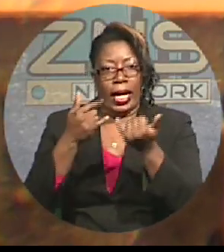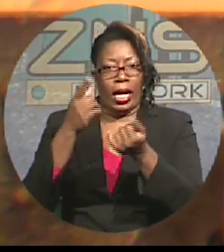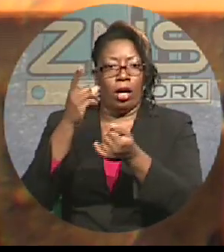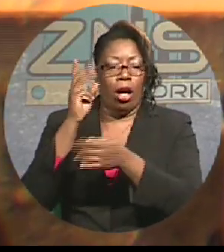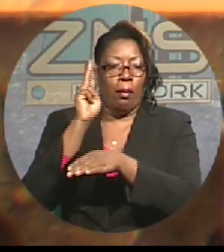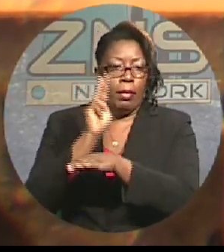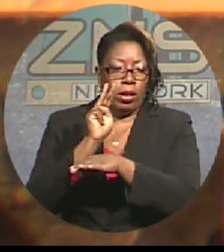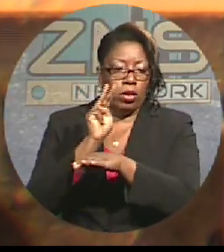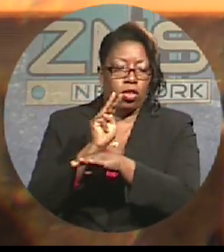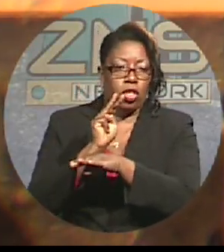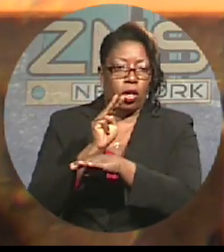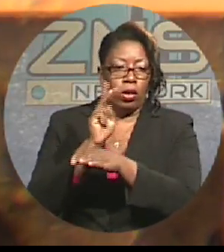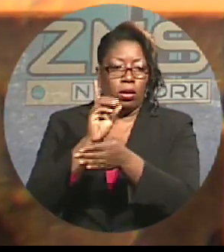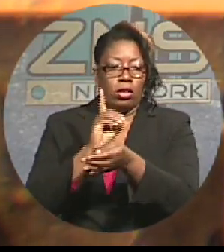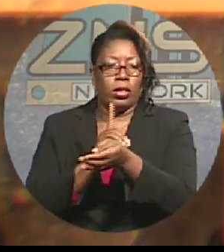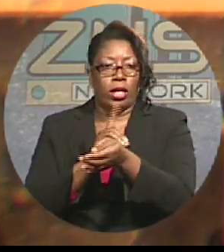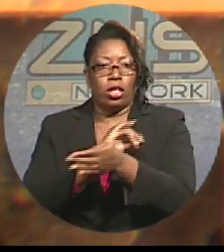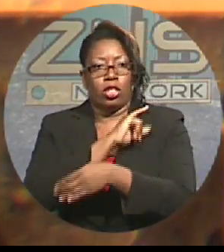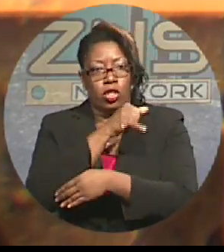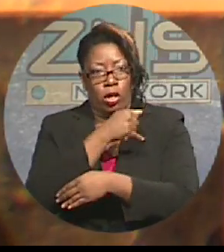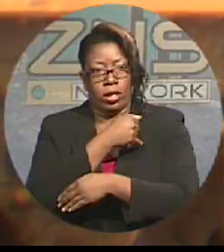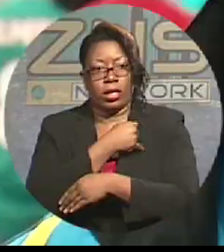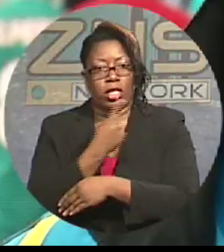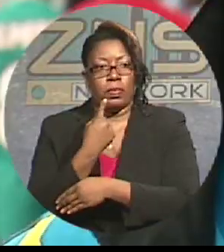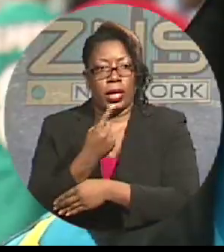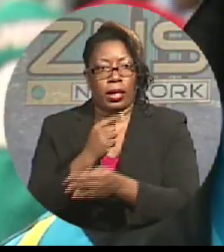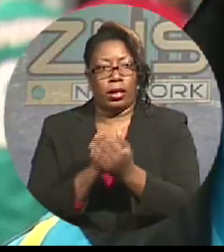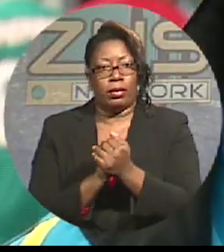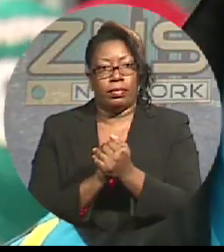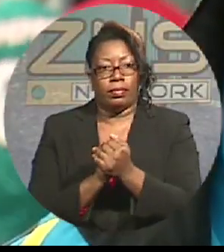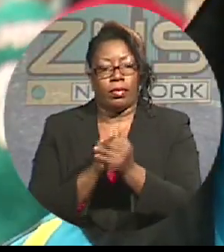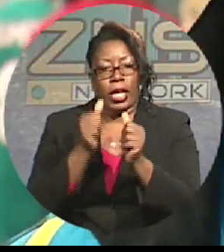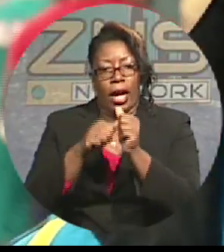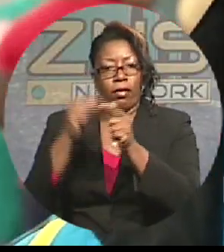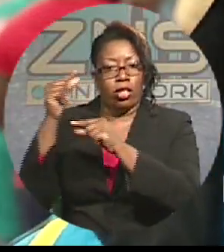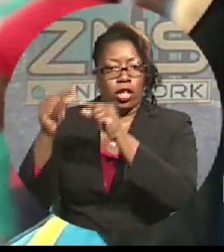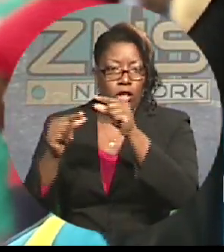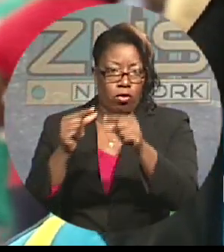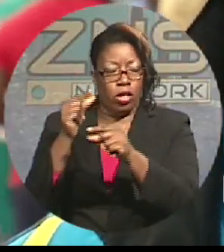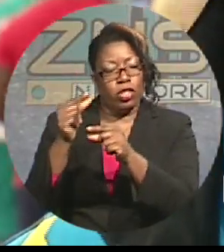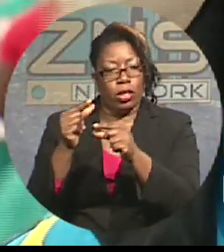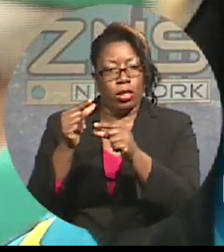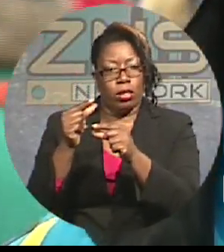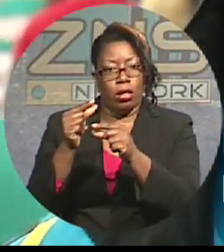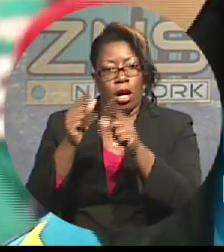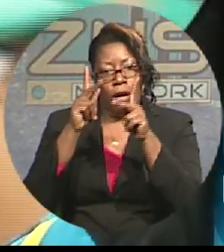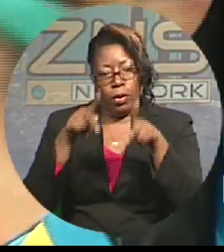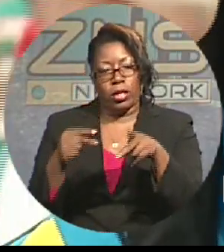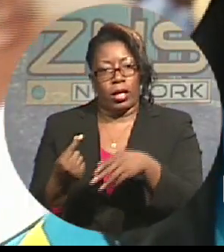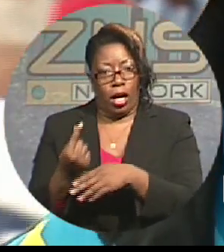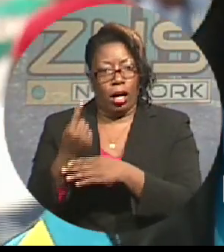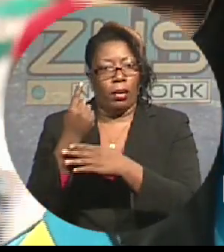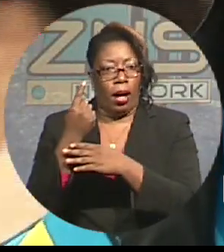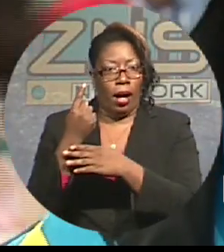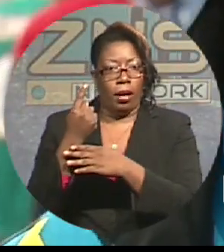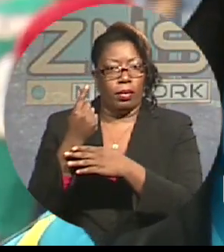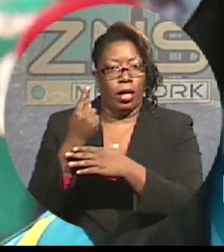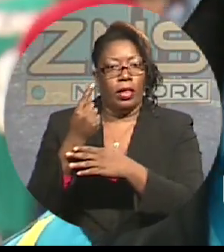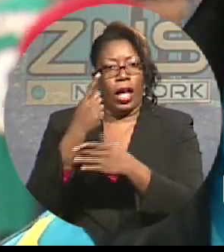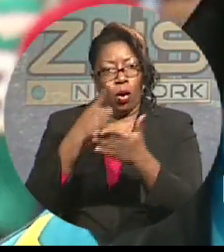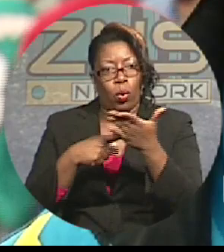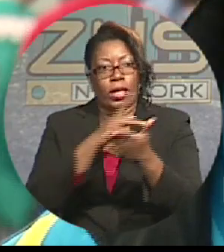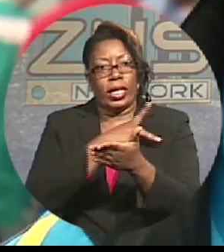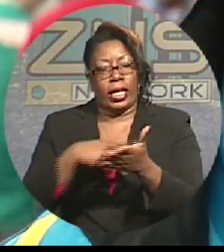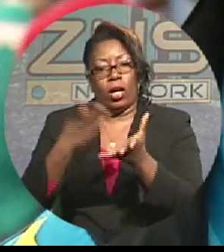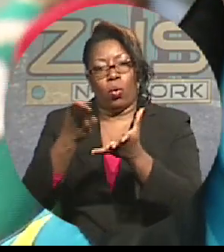Johnson also had high praises for King Eric. In every generation, someone emerges, and so it's now for us, what the king would want us to do